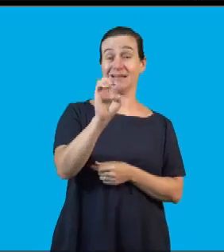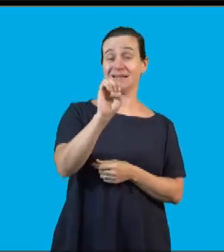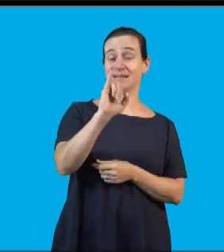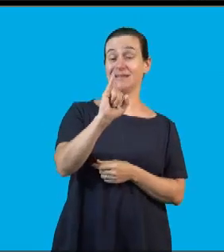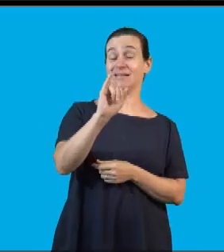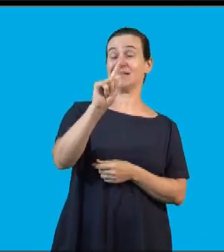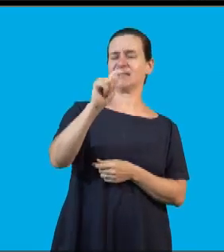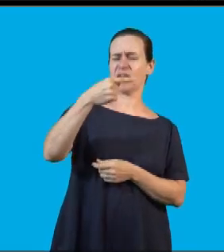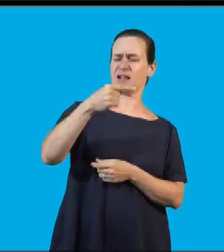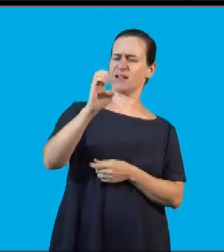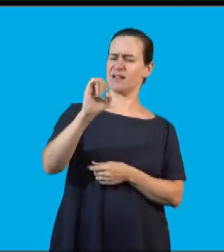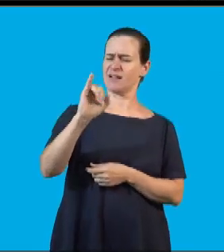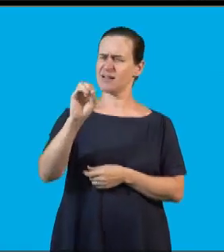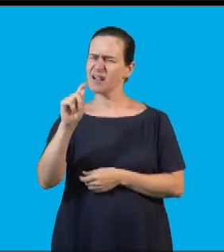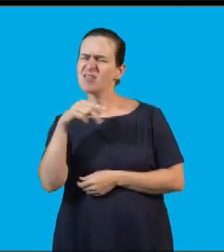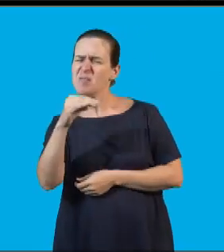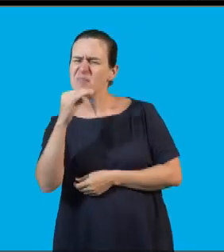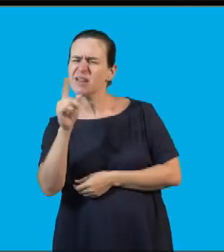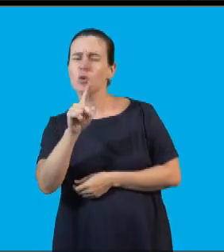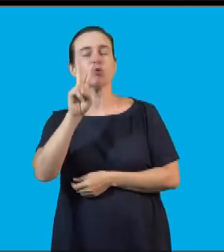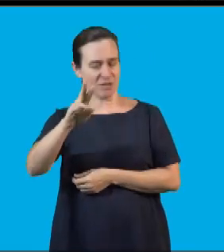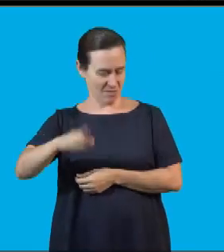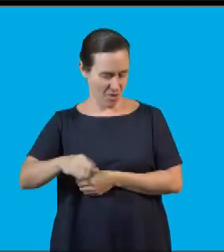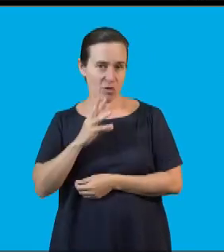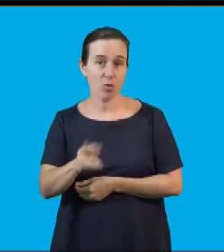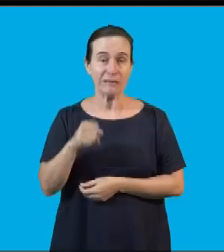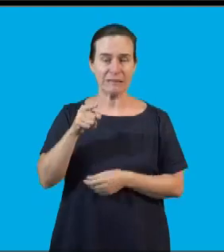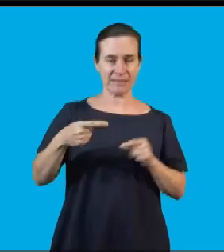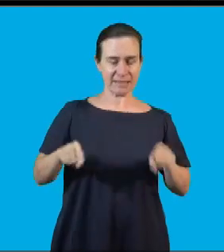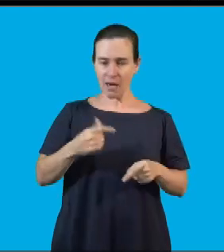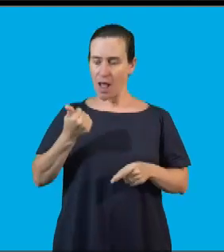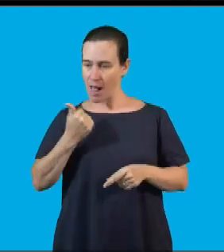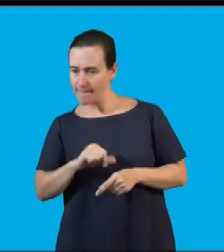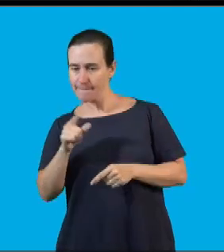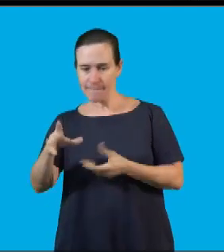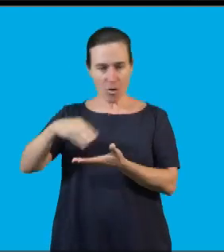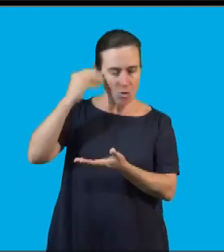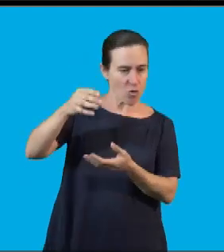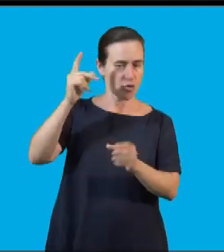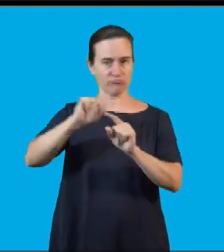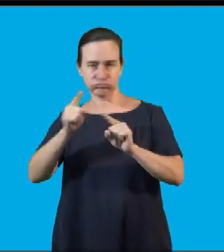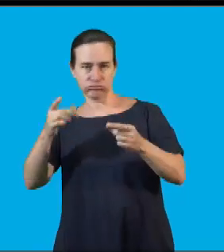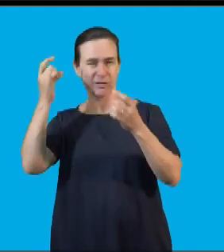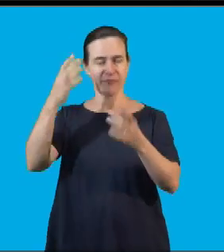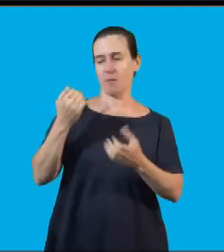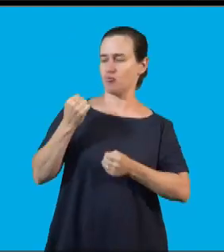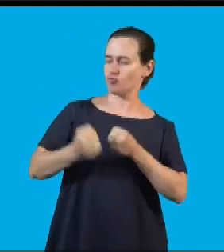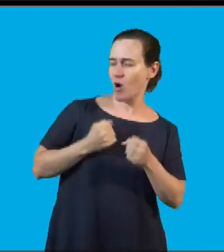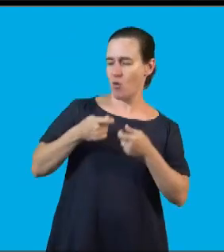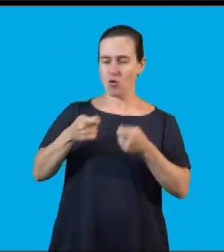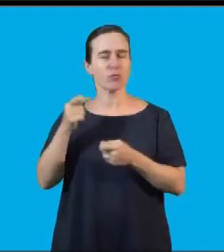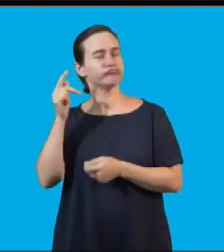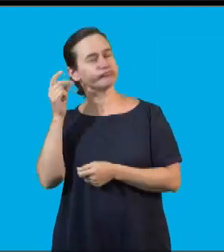of the text, they are afraid of missing out on an information-saturated world while going for a run or